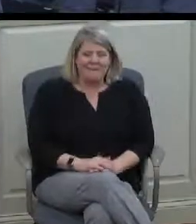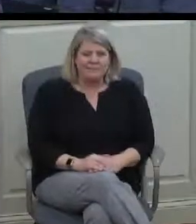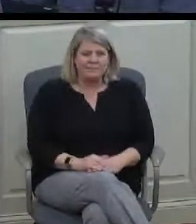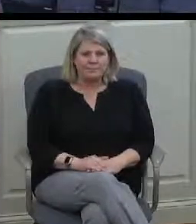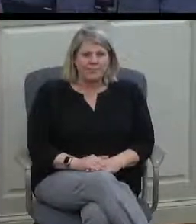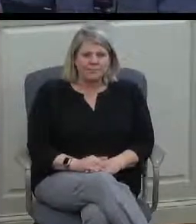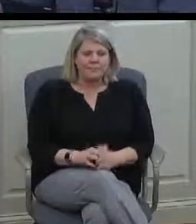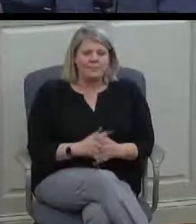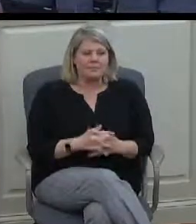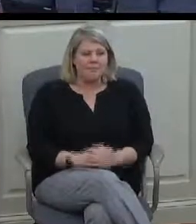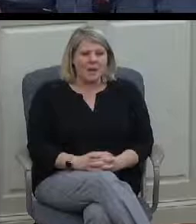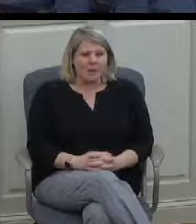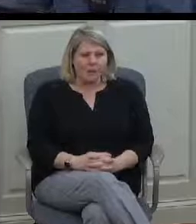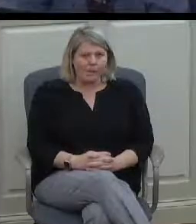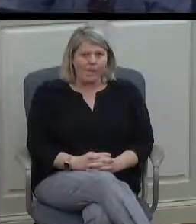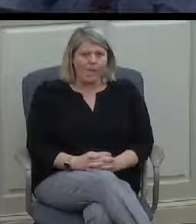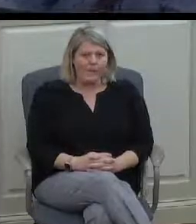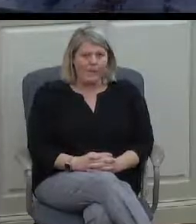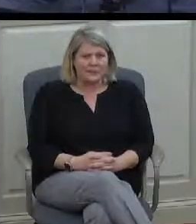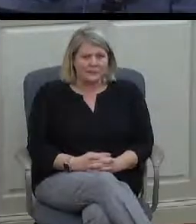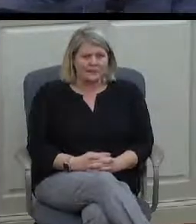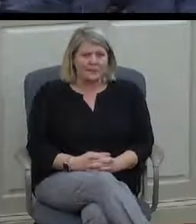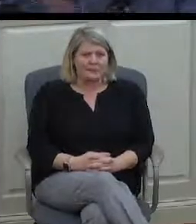And you was in trouble.